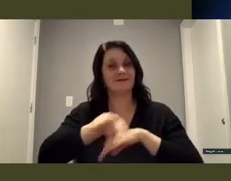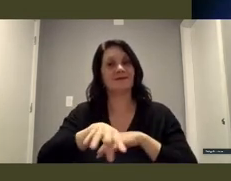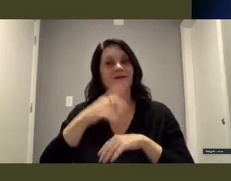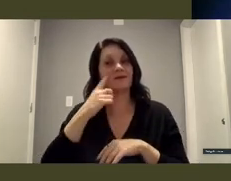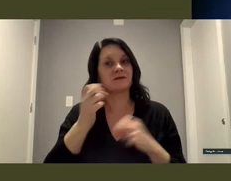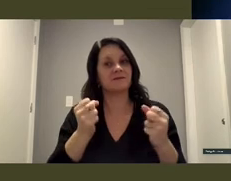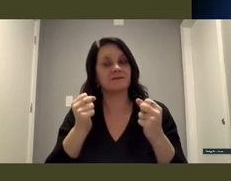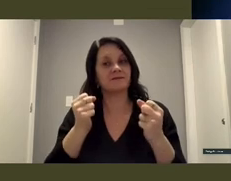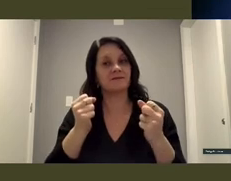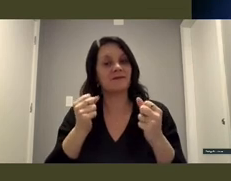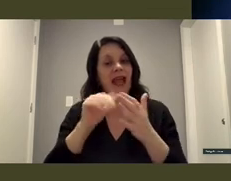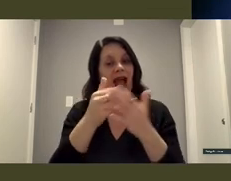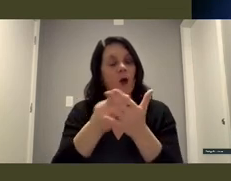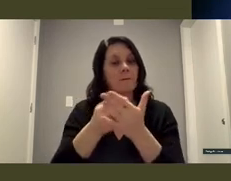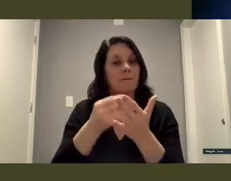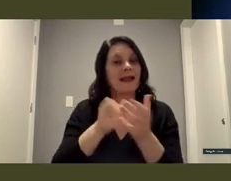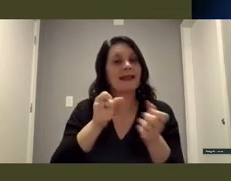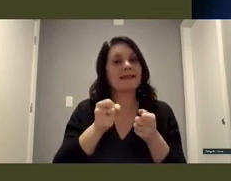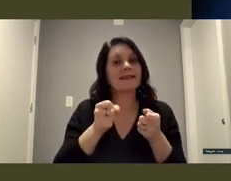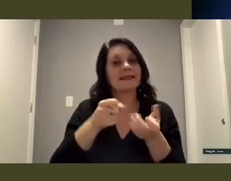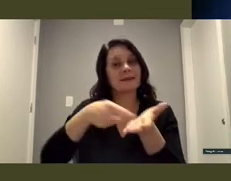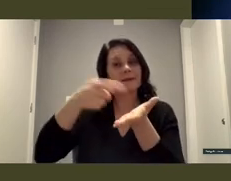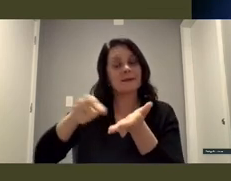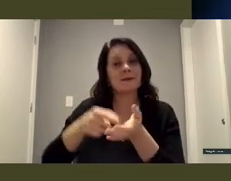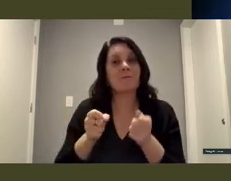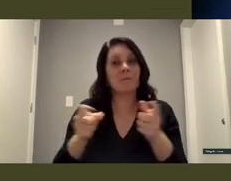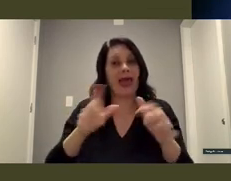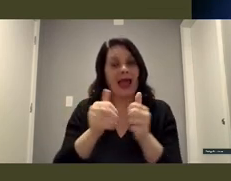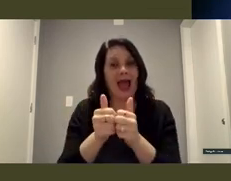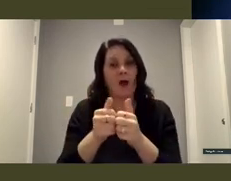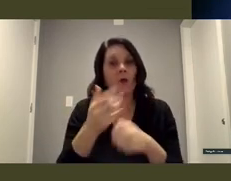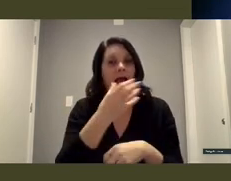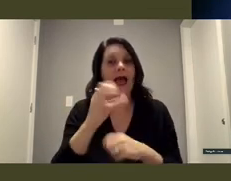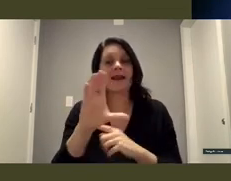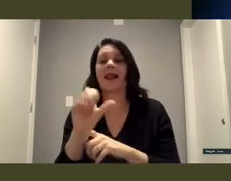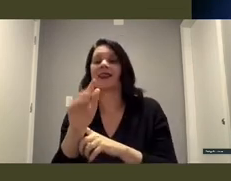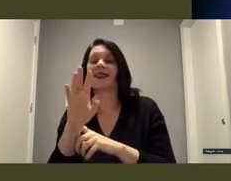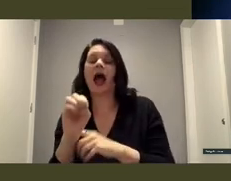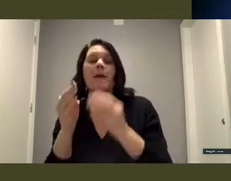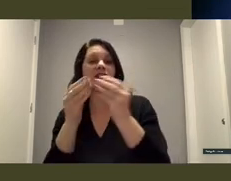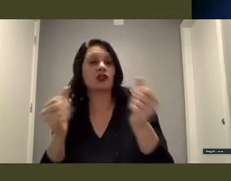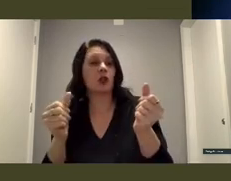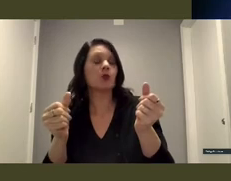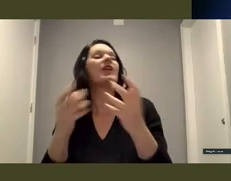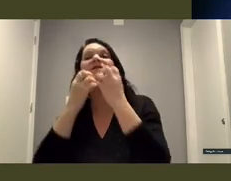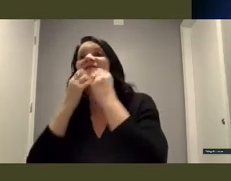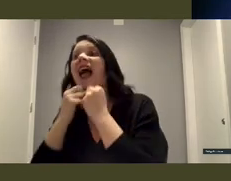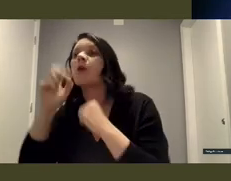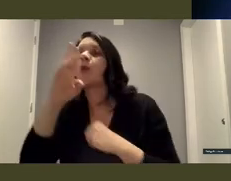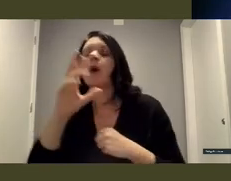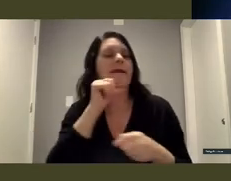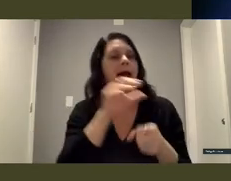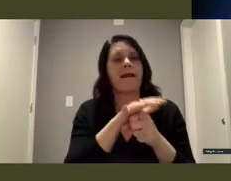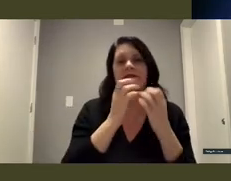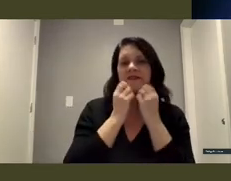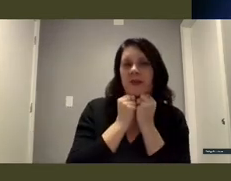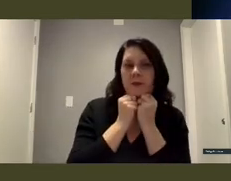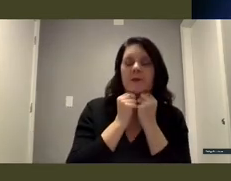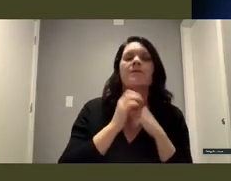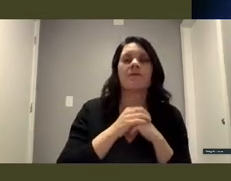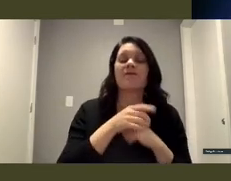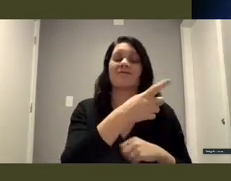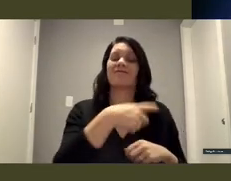spent and how climate solutions are either valued or undervalued. And I think citizens can make